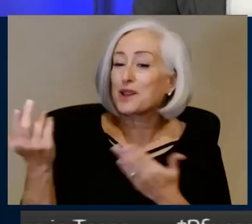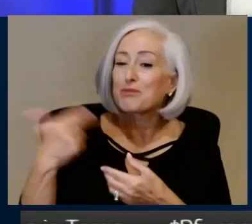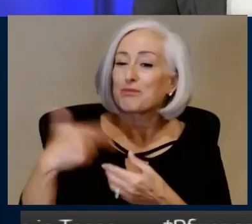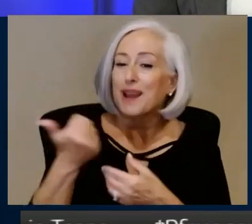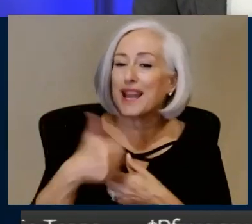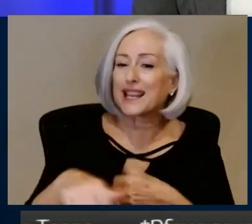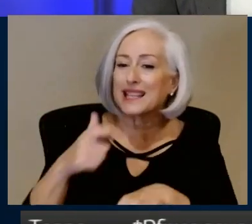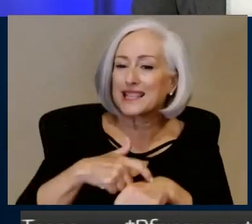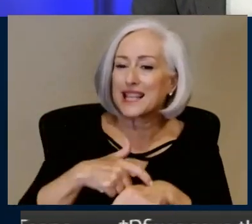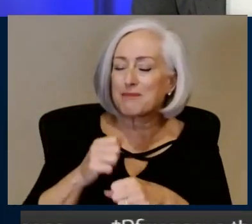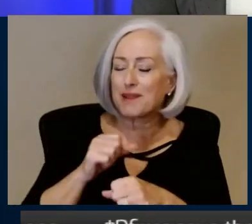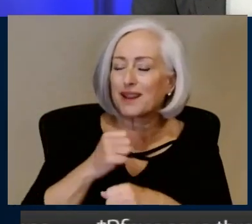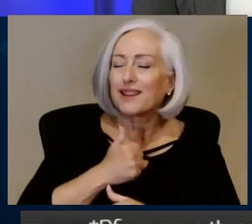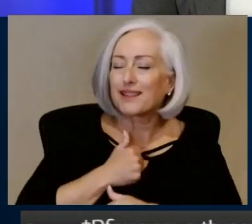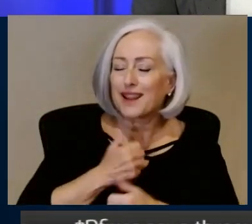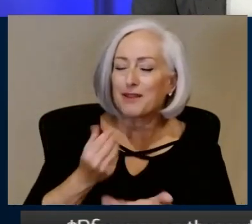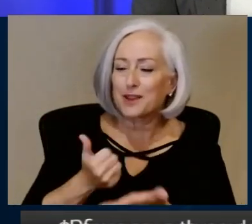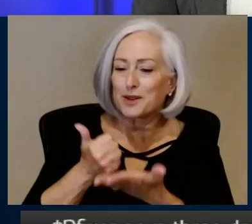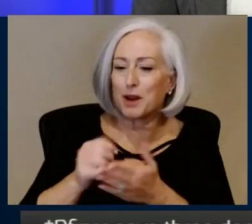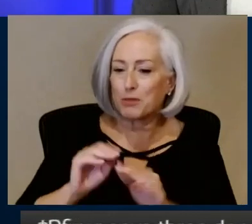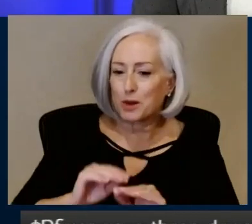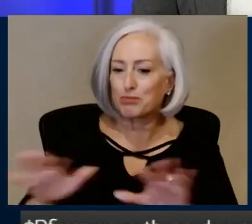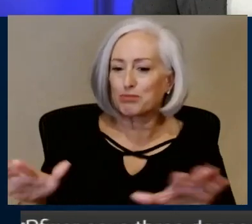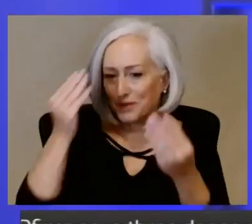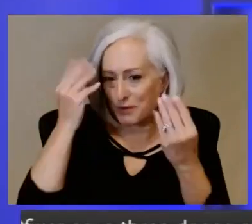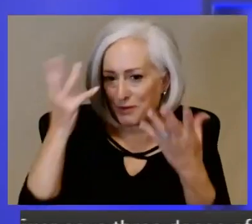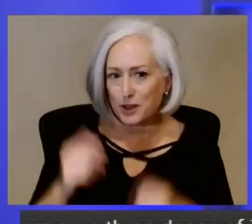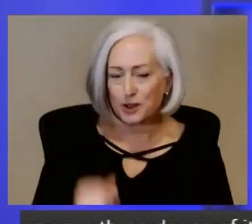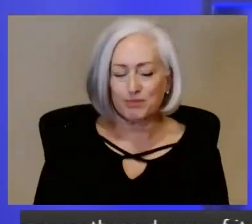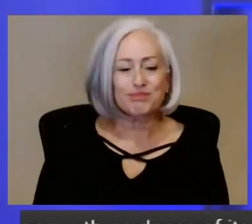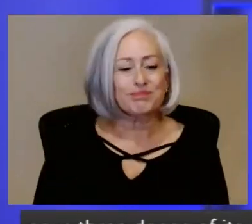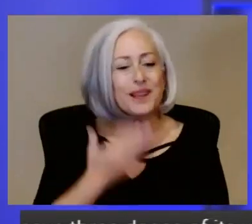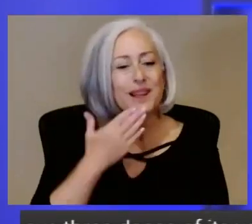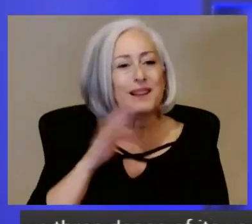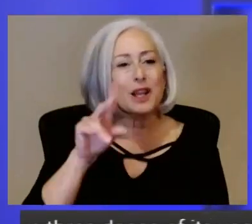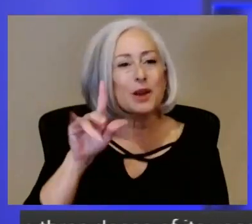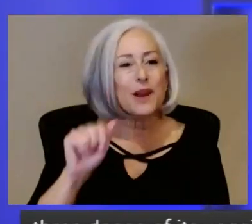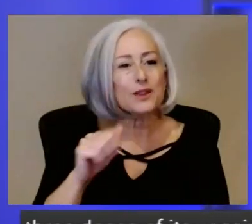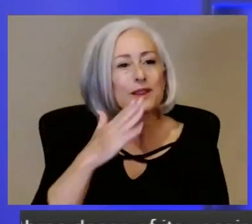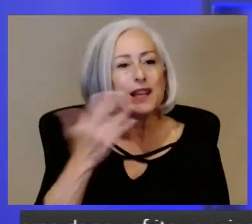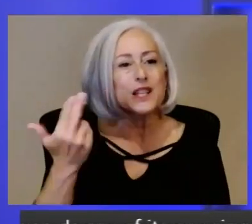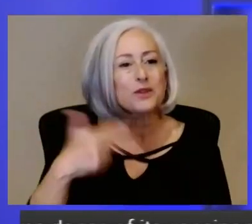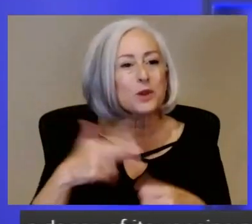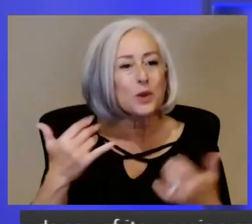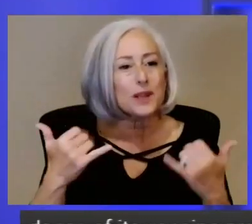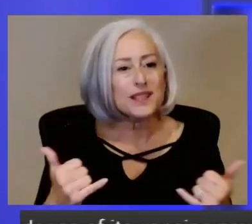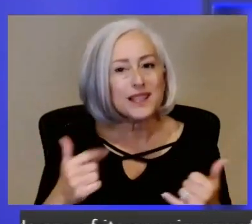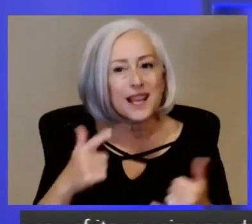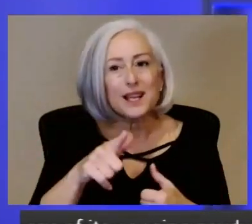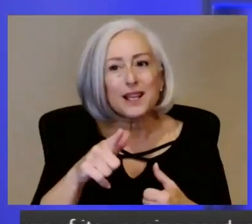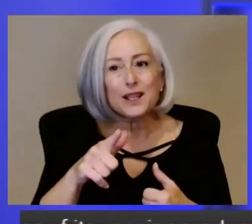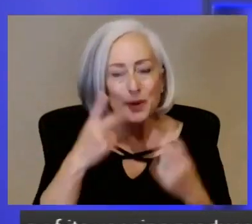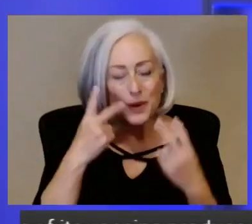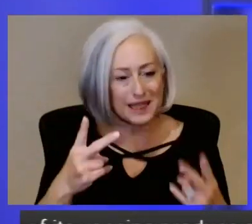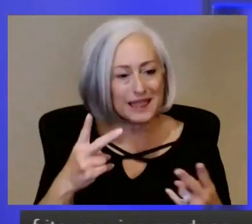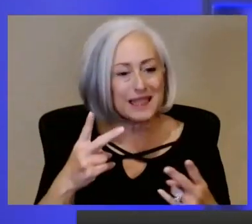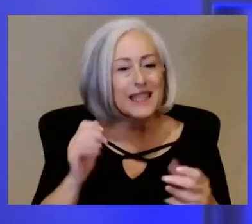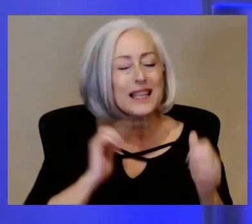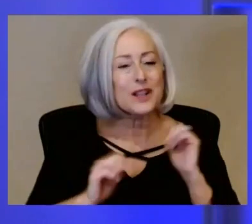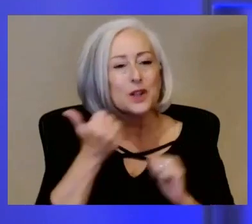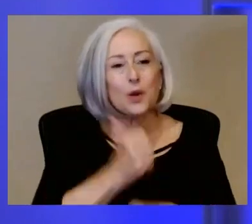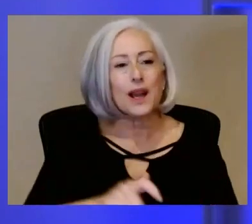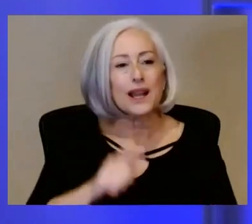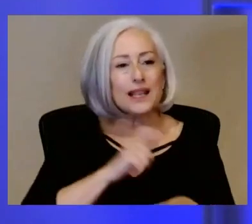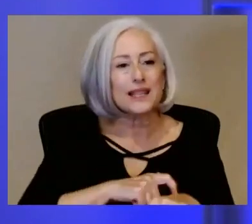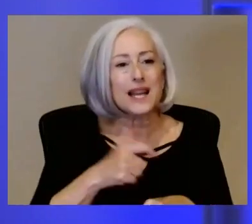you. Thank you. Thanks, Andrea. And thank you so much for being with us today. Don't forget, you can catch our shows anytime by logging back onto Facebook,